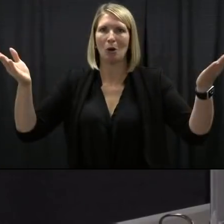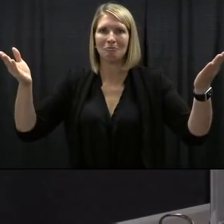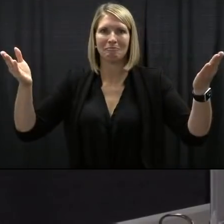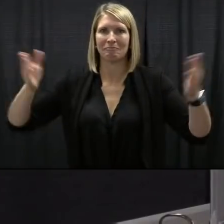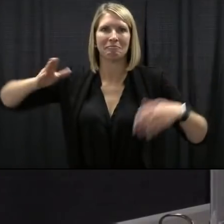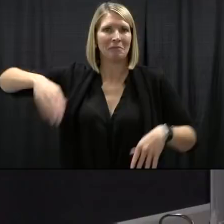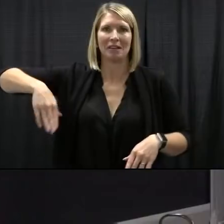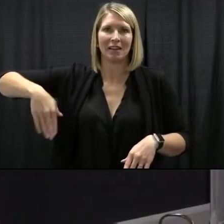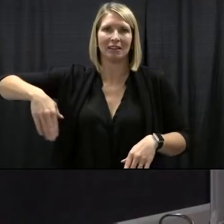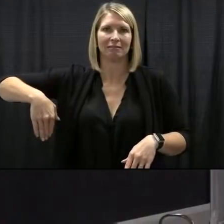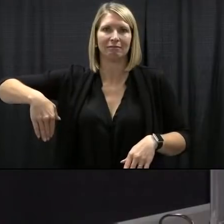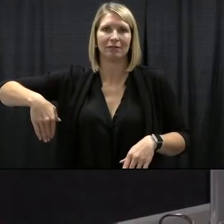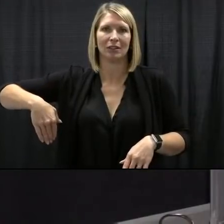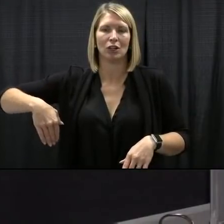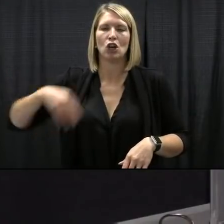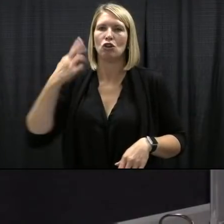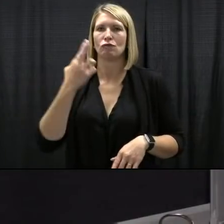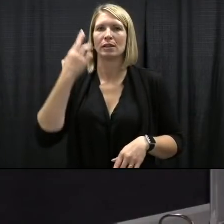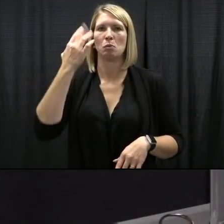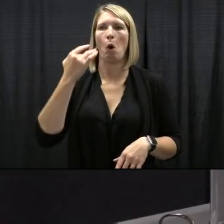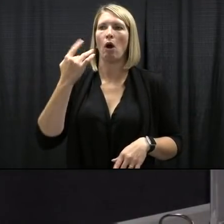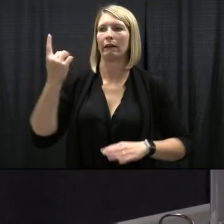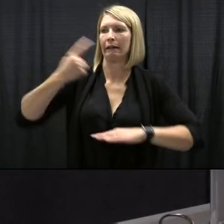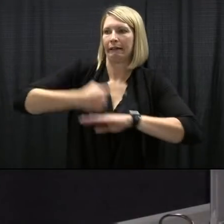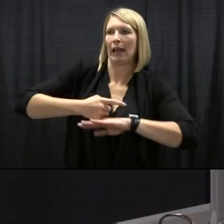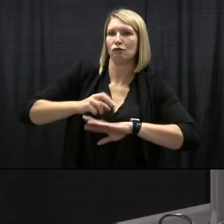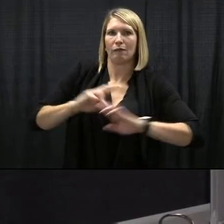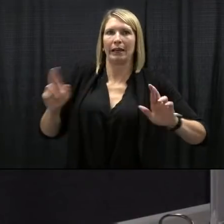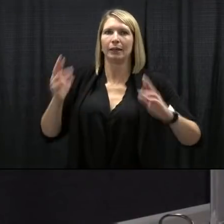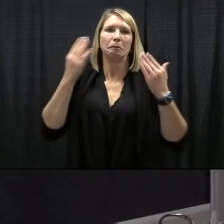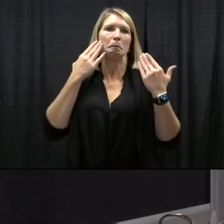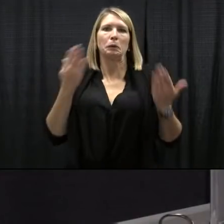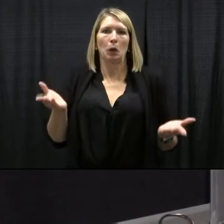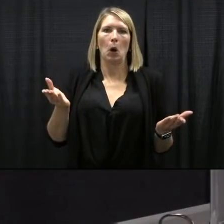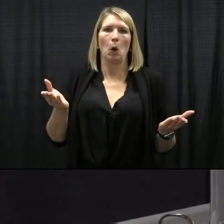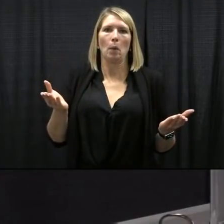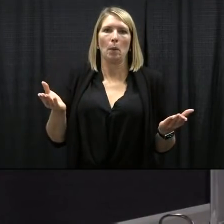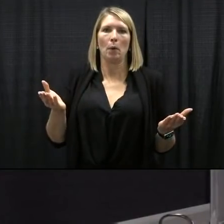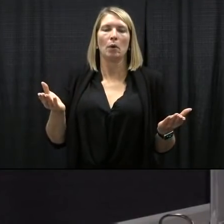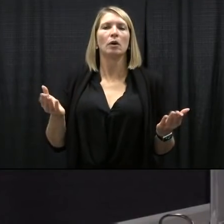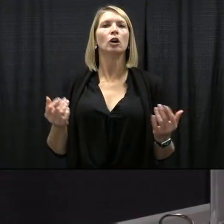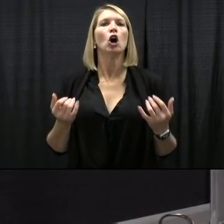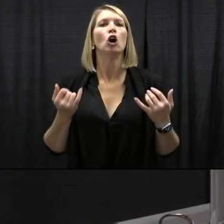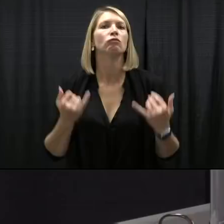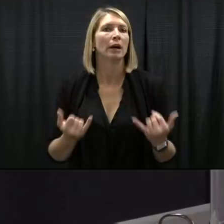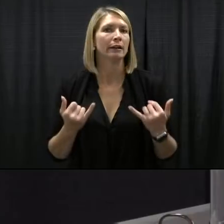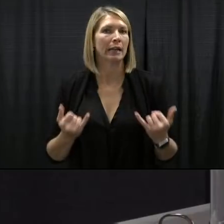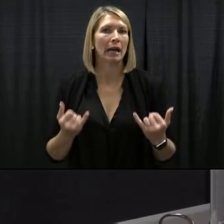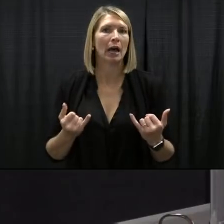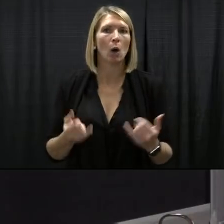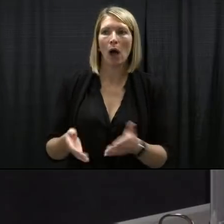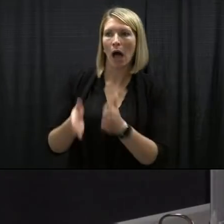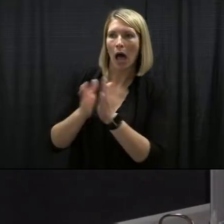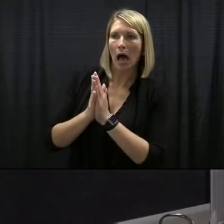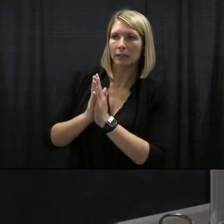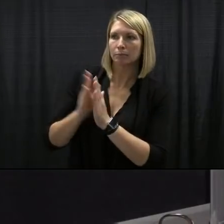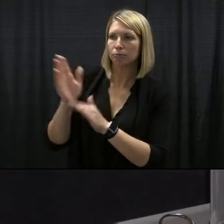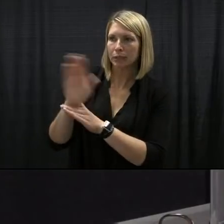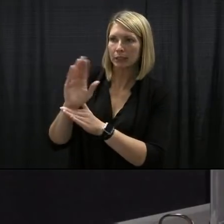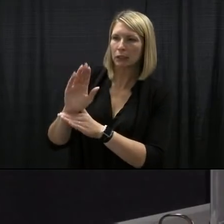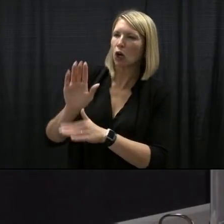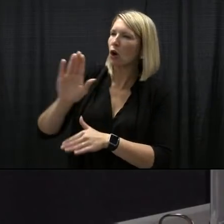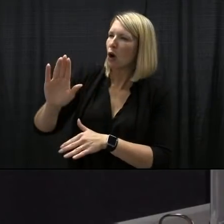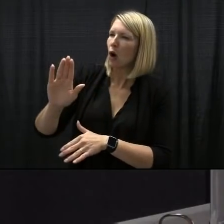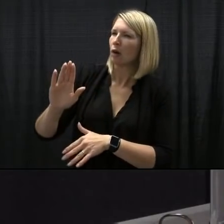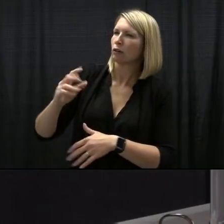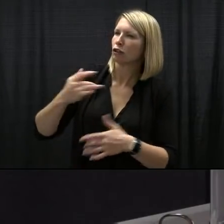that's kind of why we don't have a date yet. We're consulting with businesses primarily around, I guess, adoption and issues they